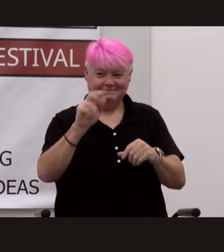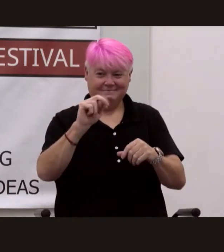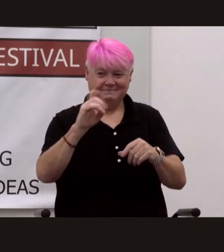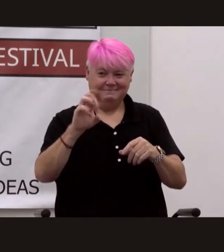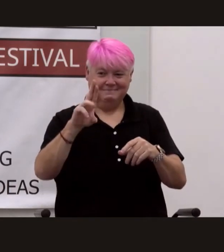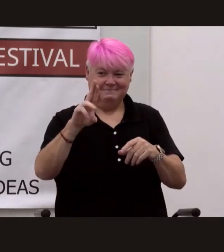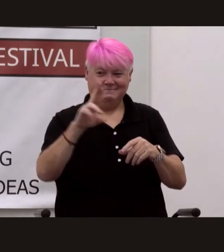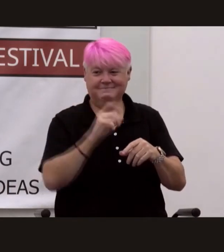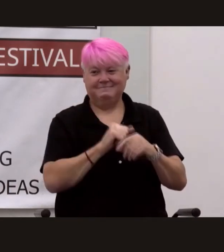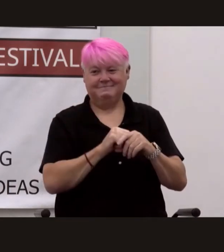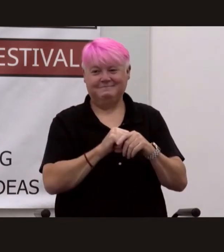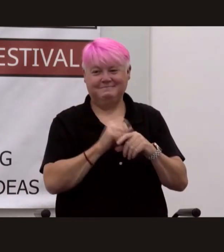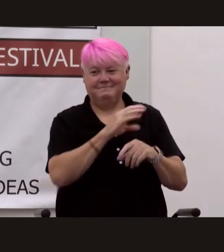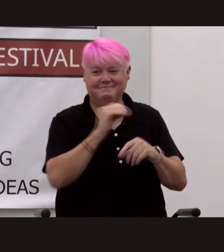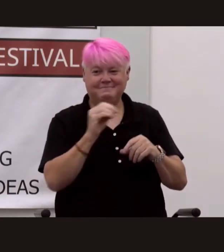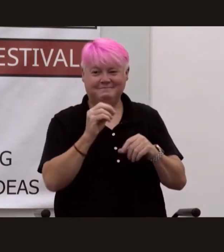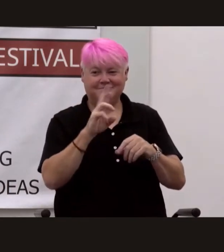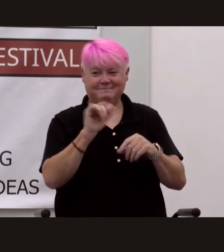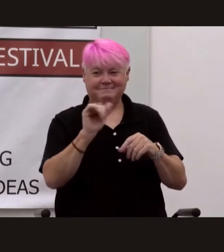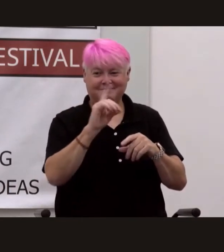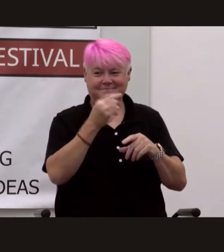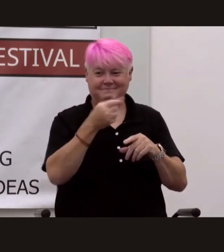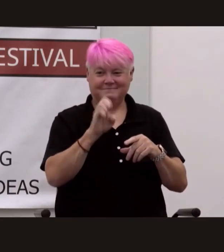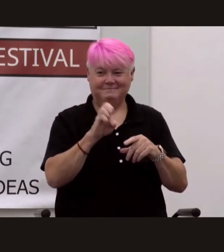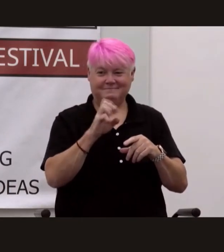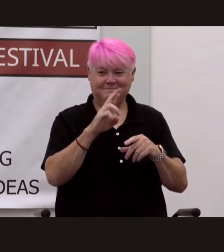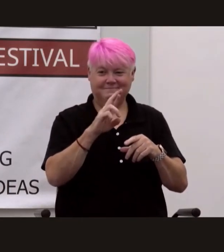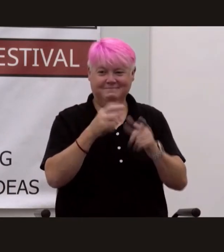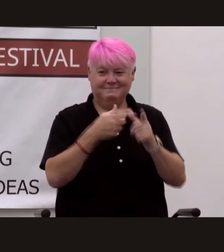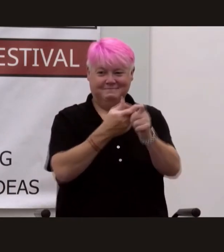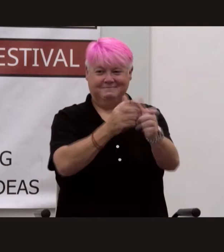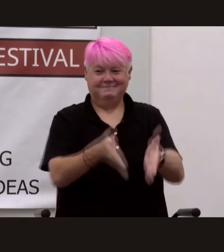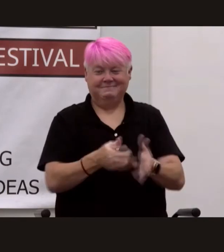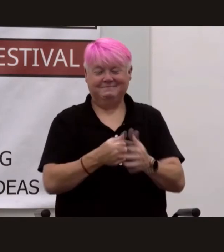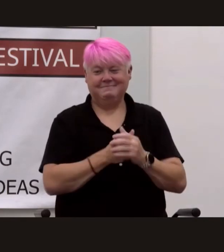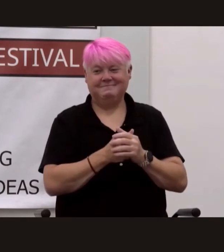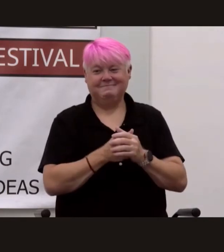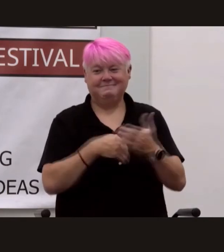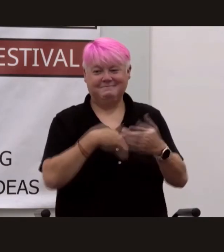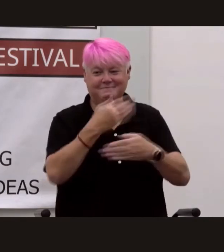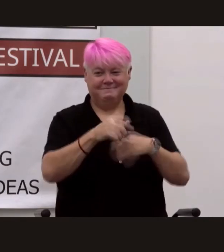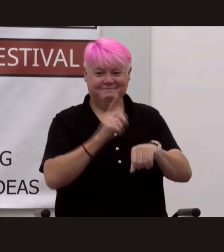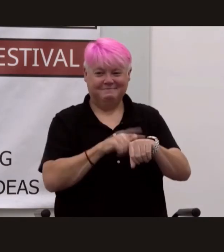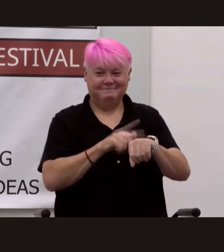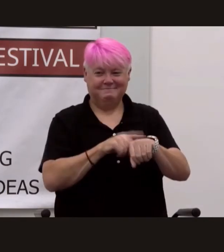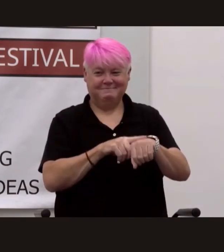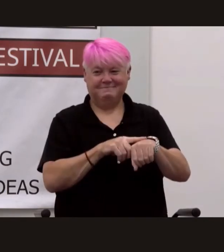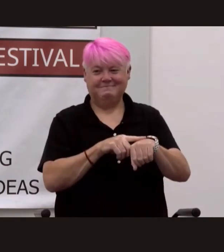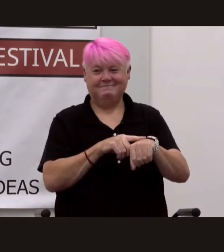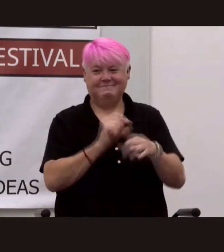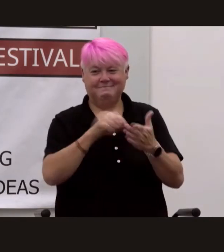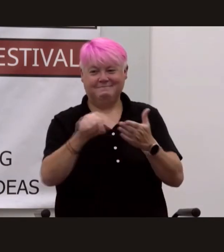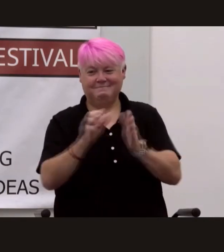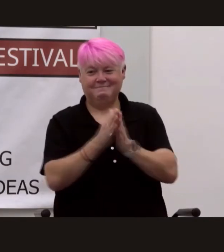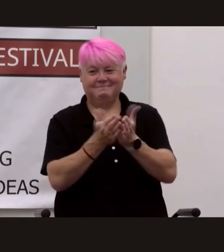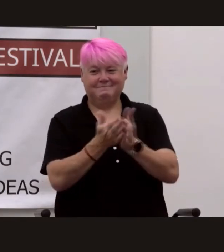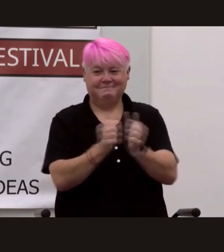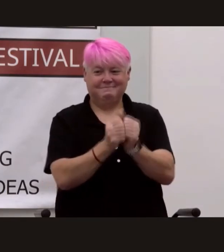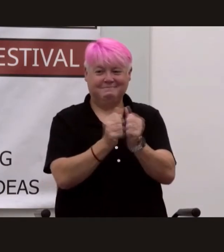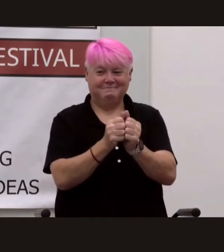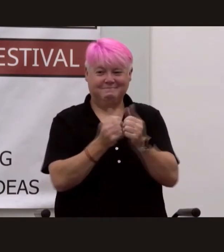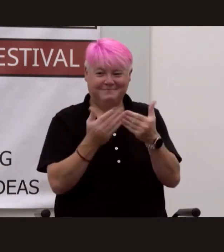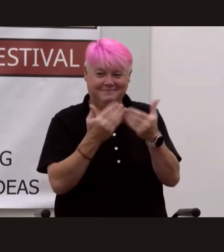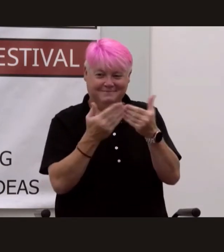and Ridge Runner, sorry, just next time I'll write a book with a simple